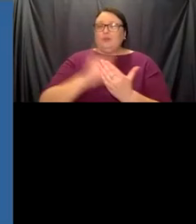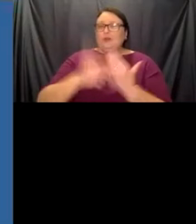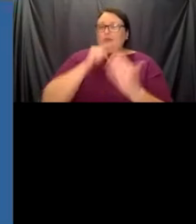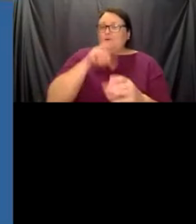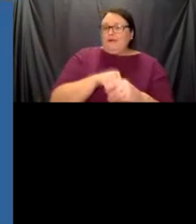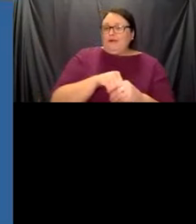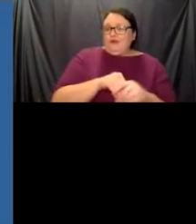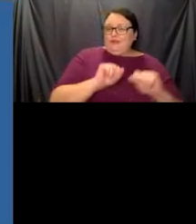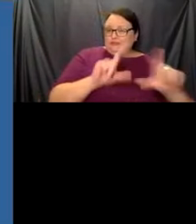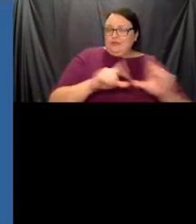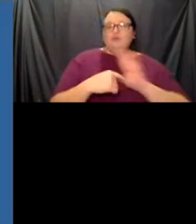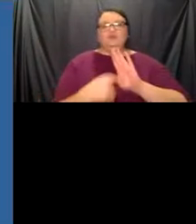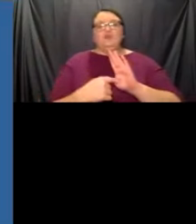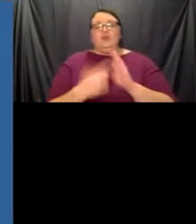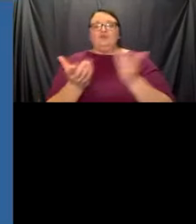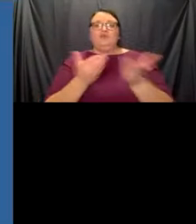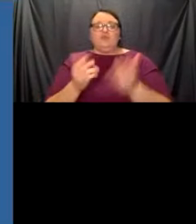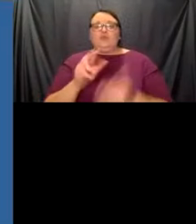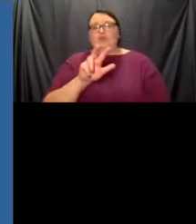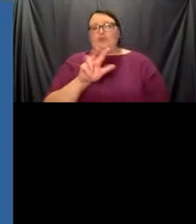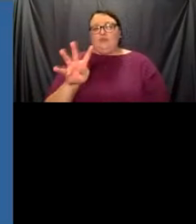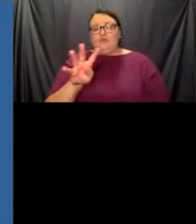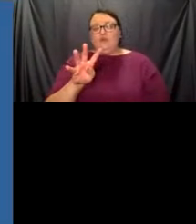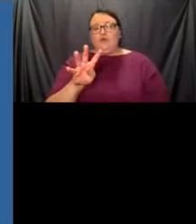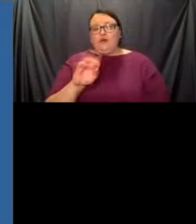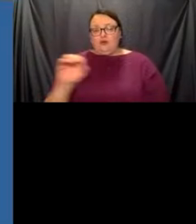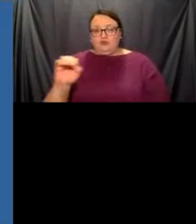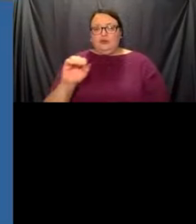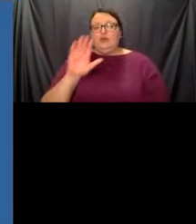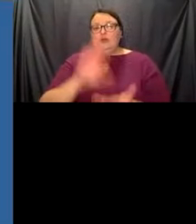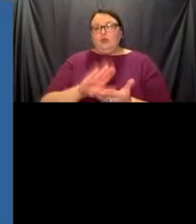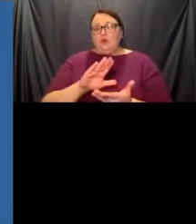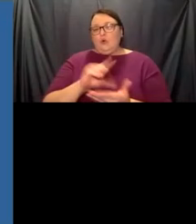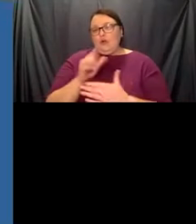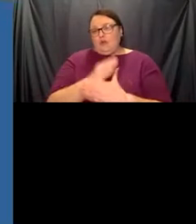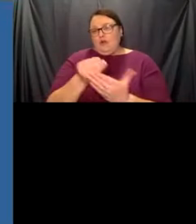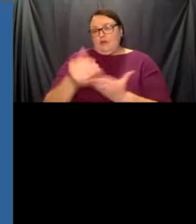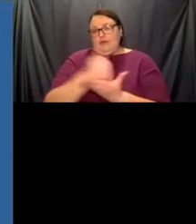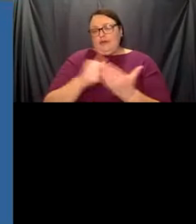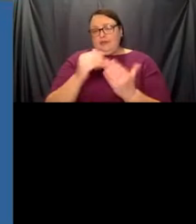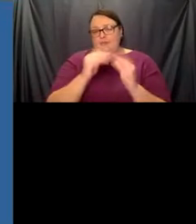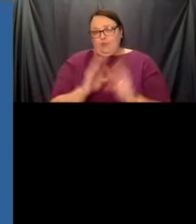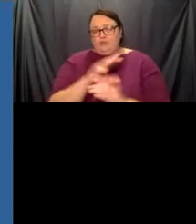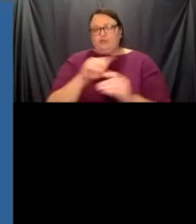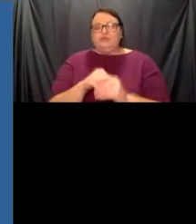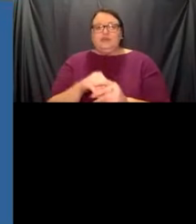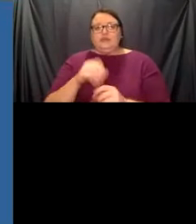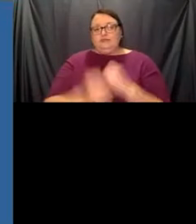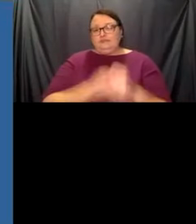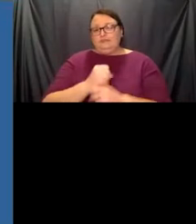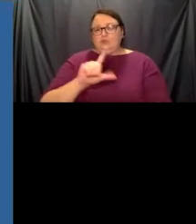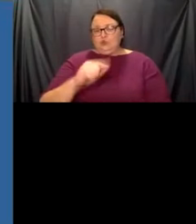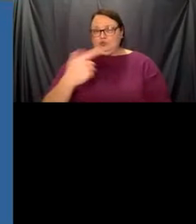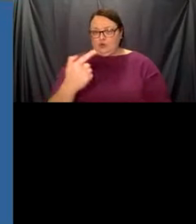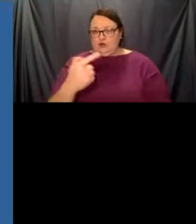de CDBG fue mejoras en la calle Corby Street. El impacto se mide por el número de personas que viven a cierta